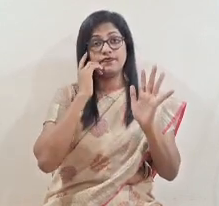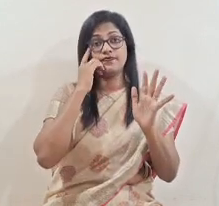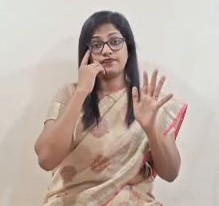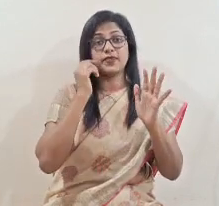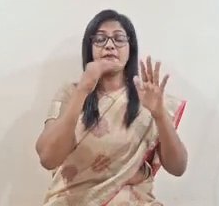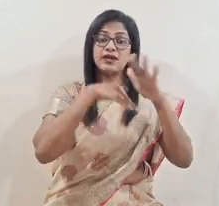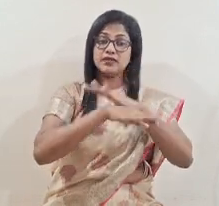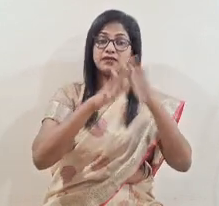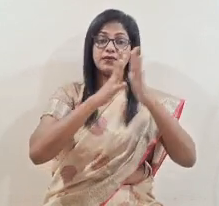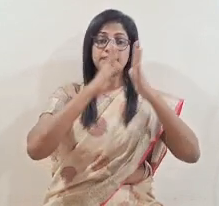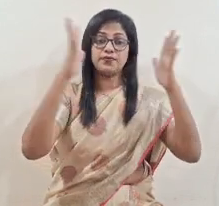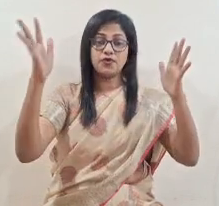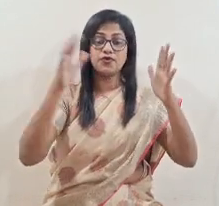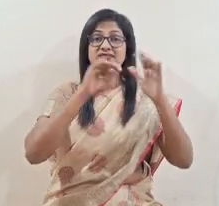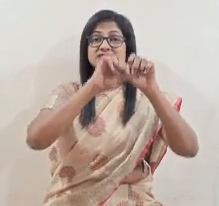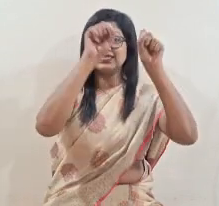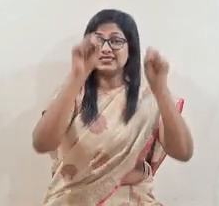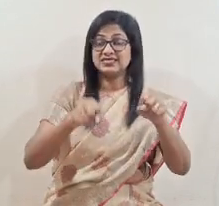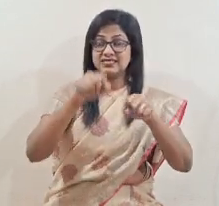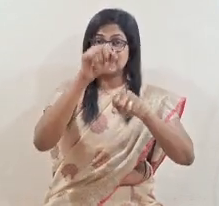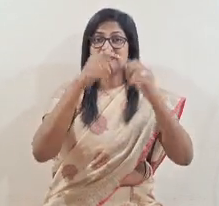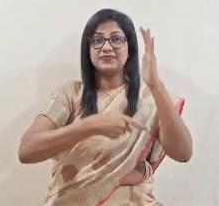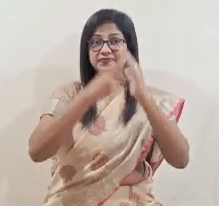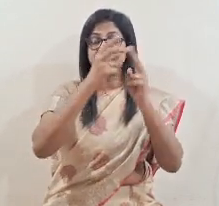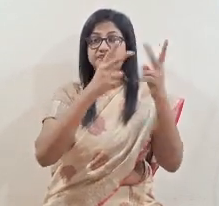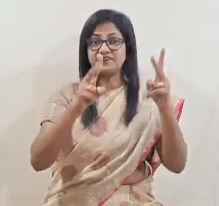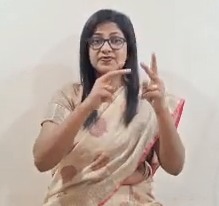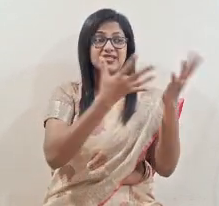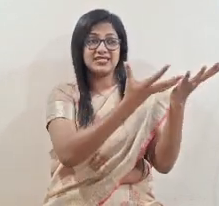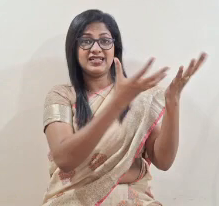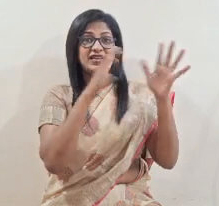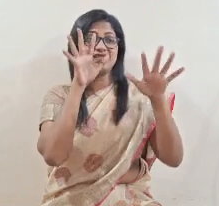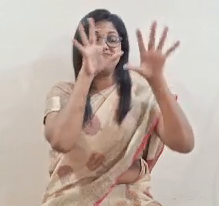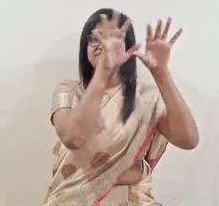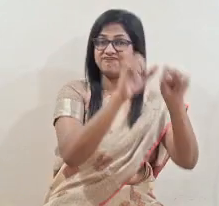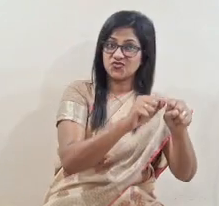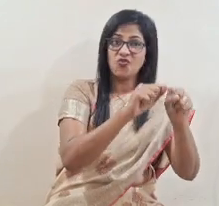the infrastructure is either encroached or not available.